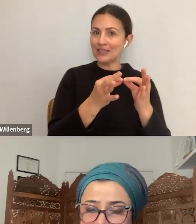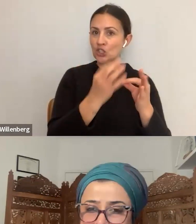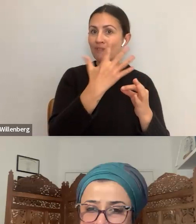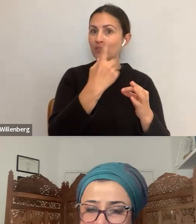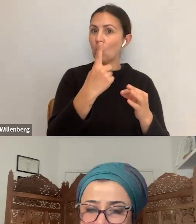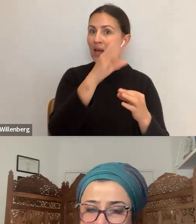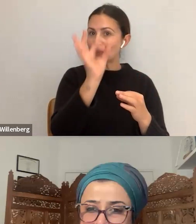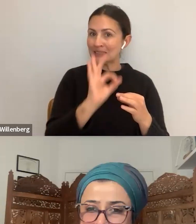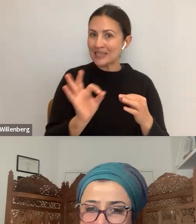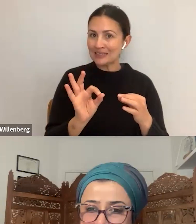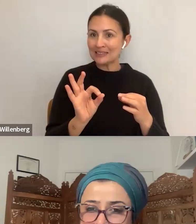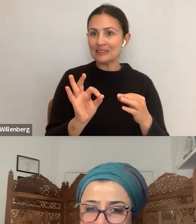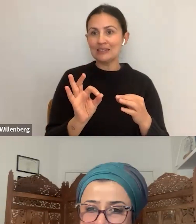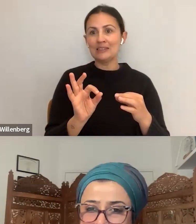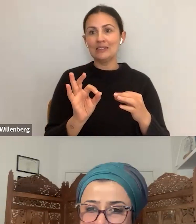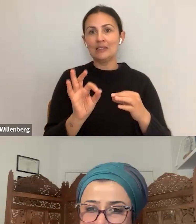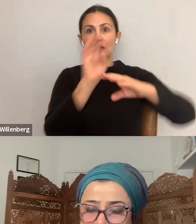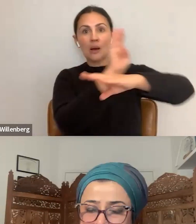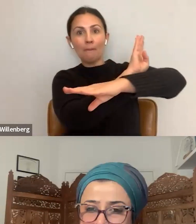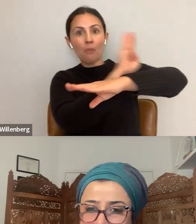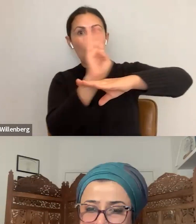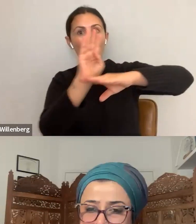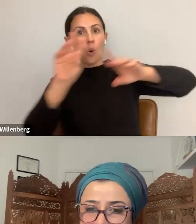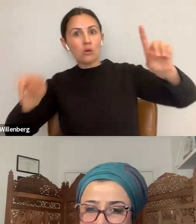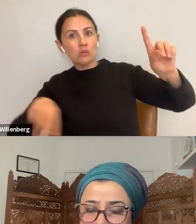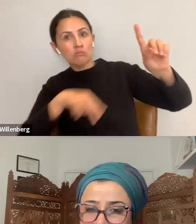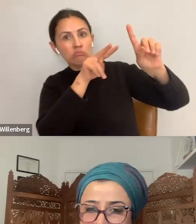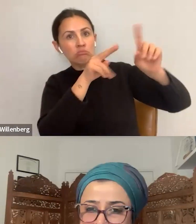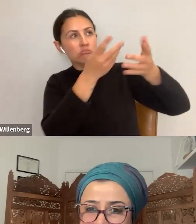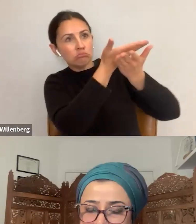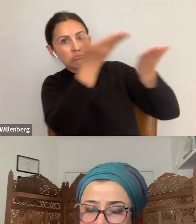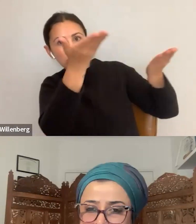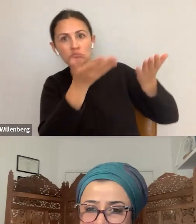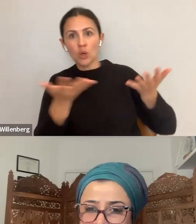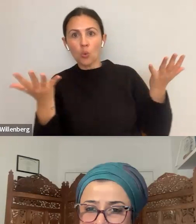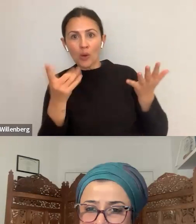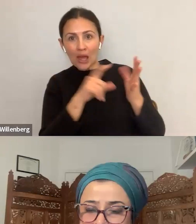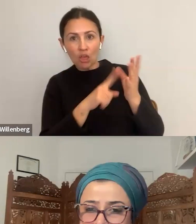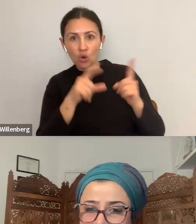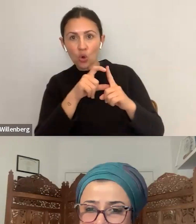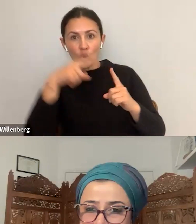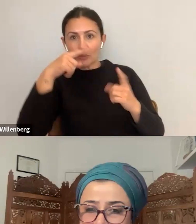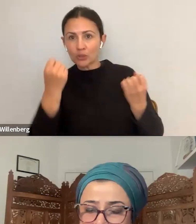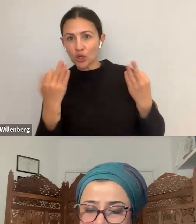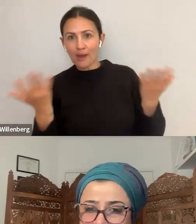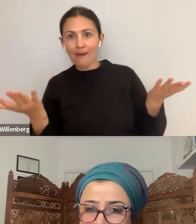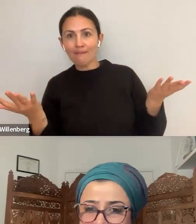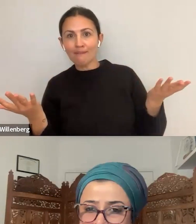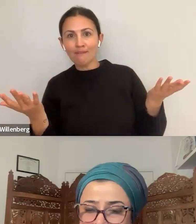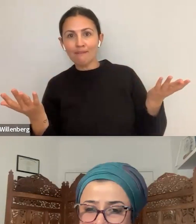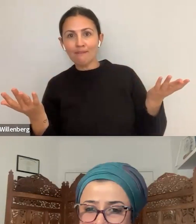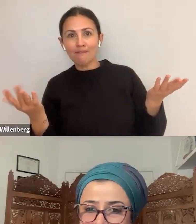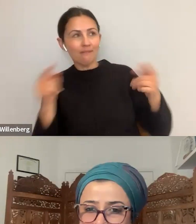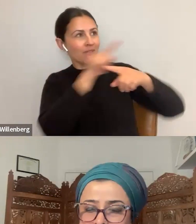this country had no culturally and linguistically diverse representation, CALD representation at the